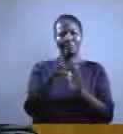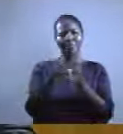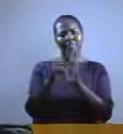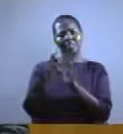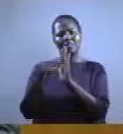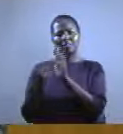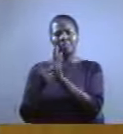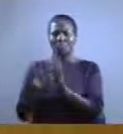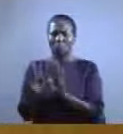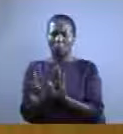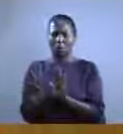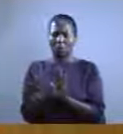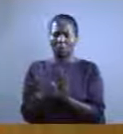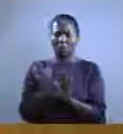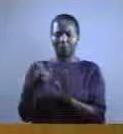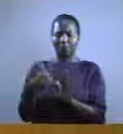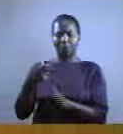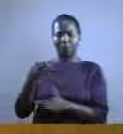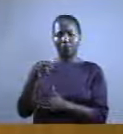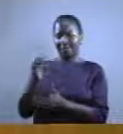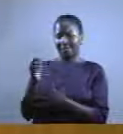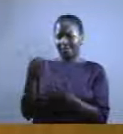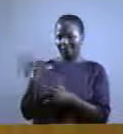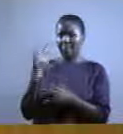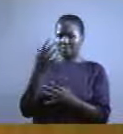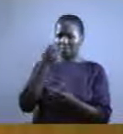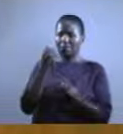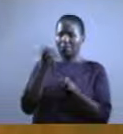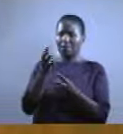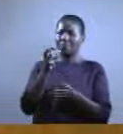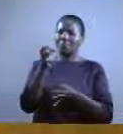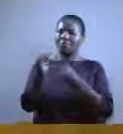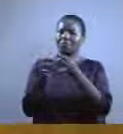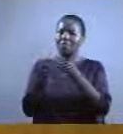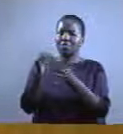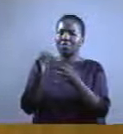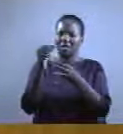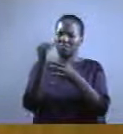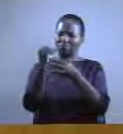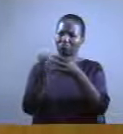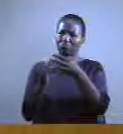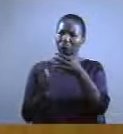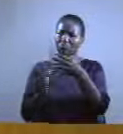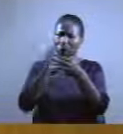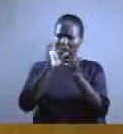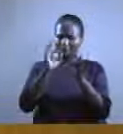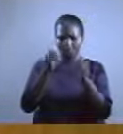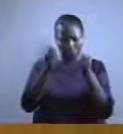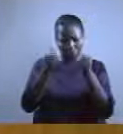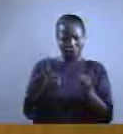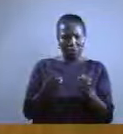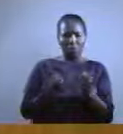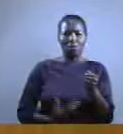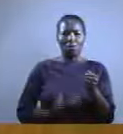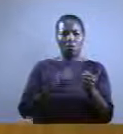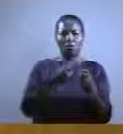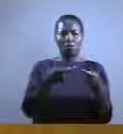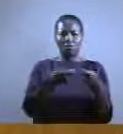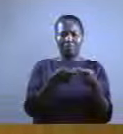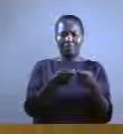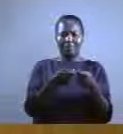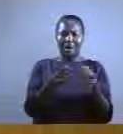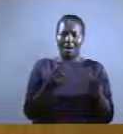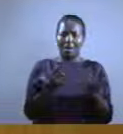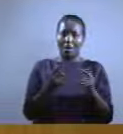regard. My colleague Tim Harris has made a concerted effort to introduce a real strong youth wage subsidy. But this bill will